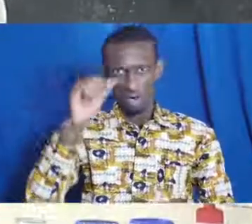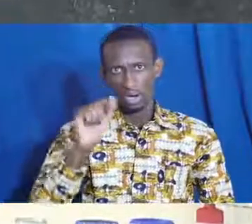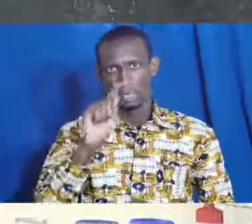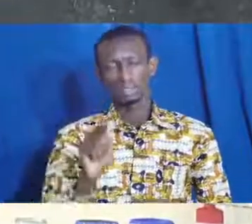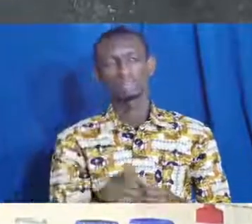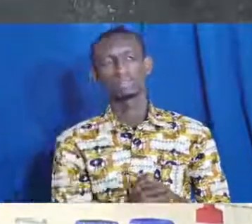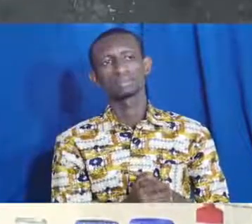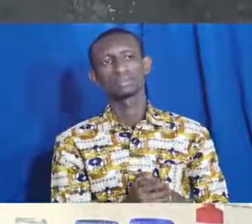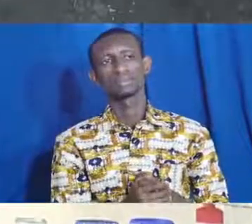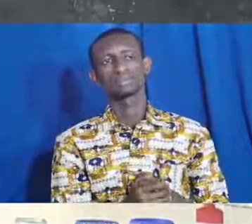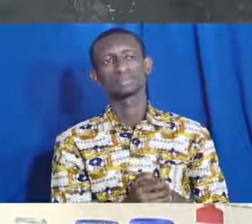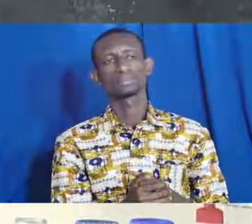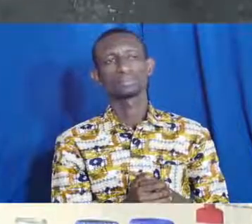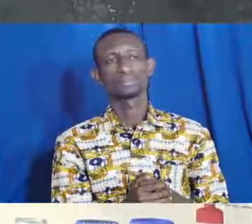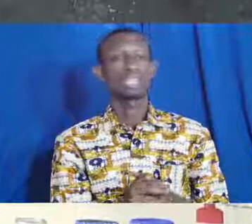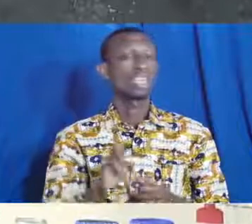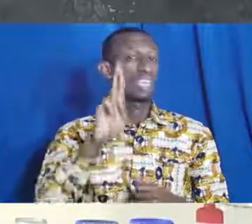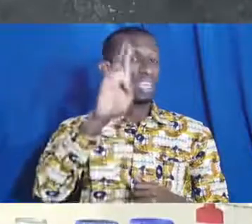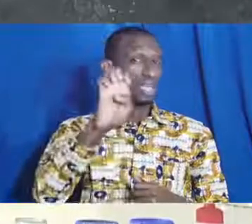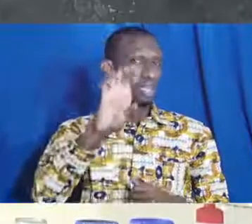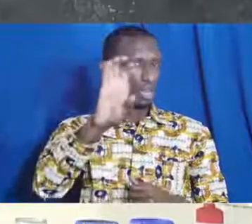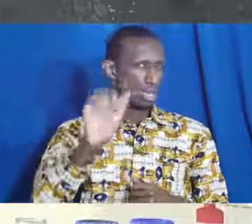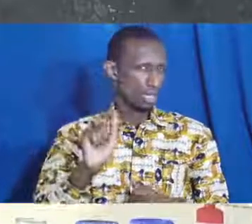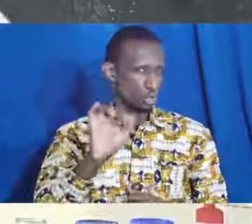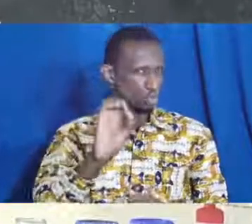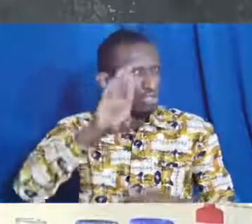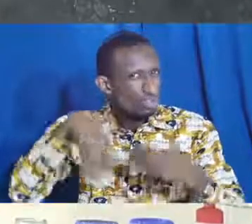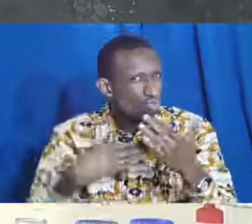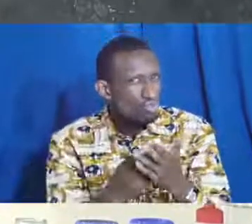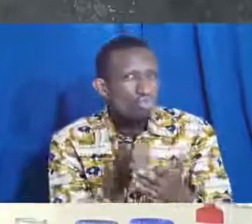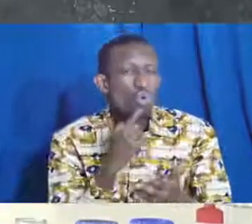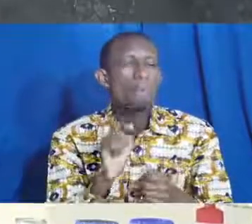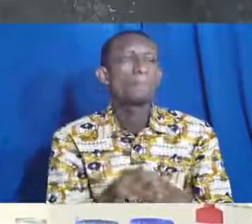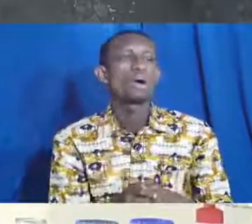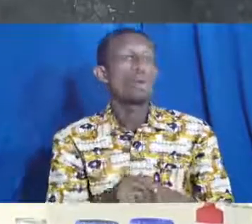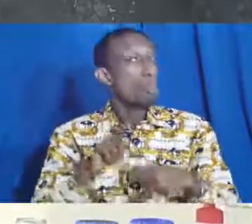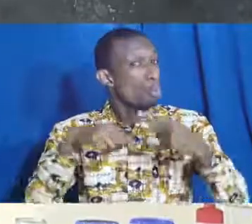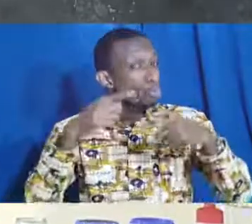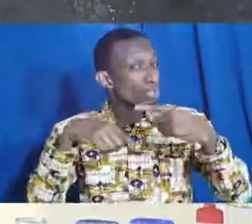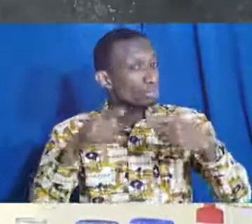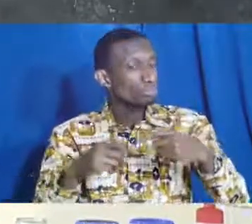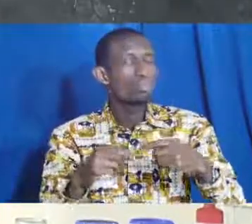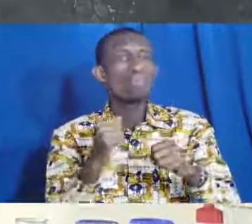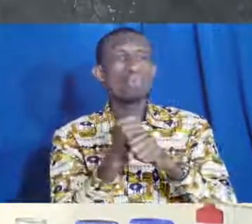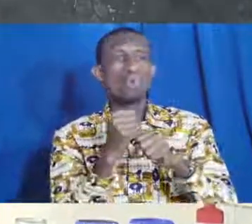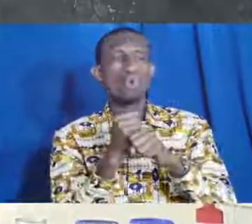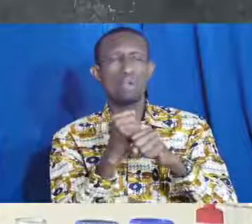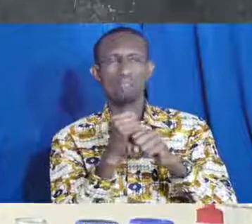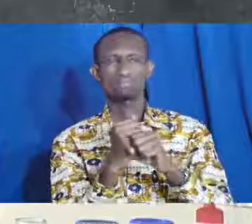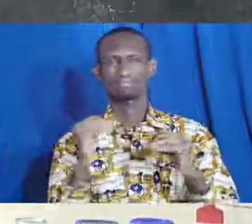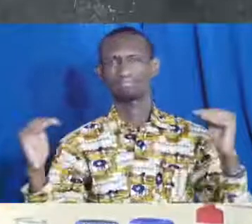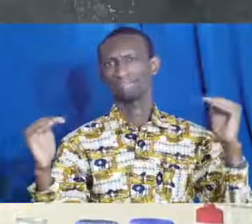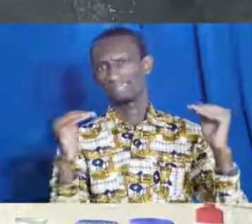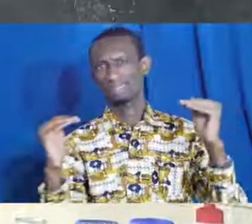to always balance the reactions. So when you write a reaction, you have to make sure the reaction